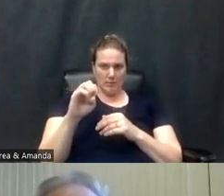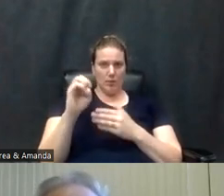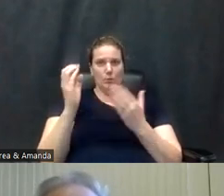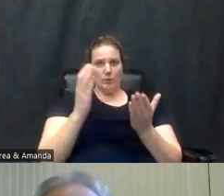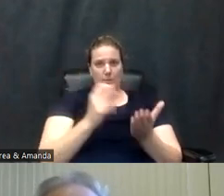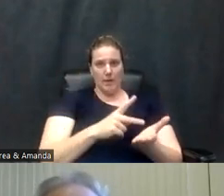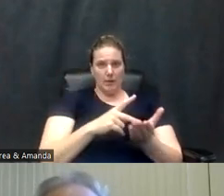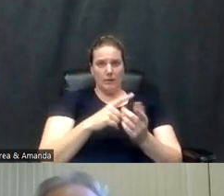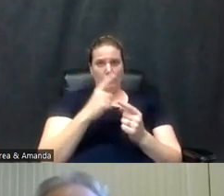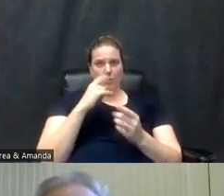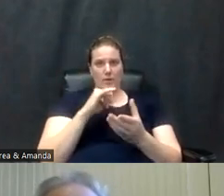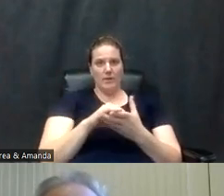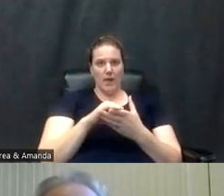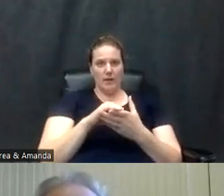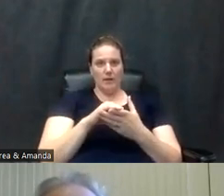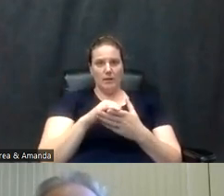to the full board for a vote.